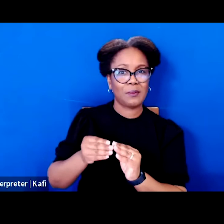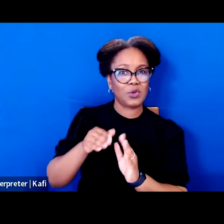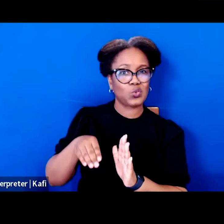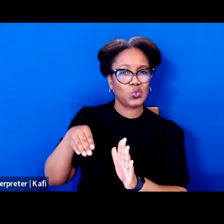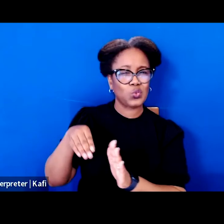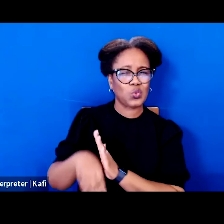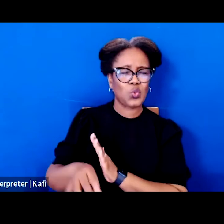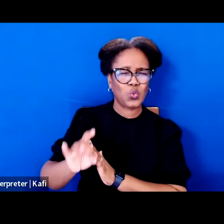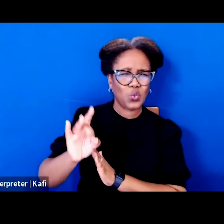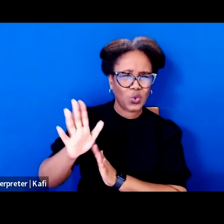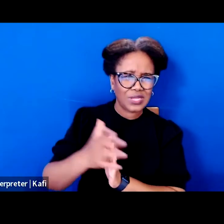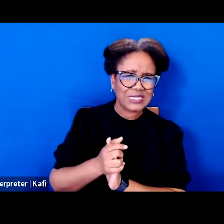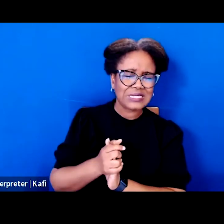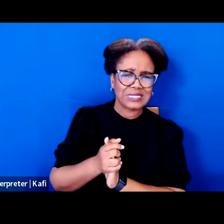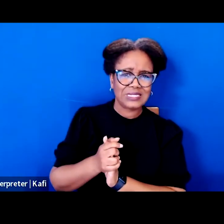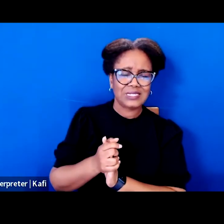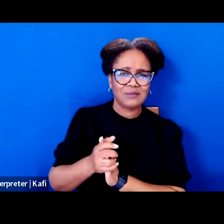zero for a number of